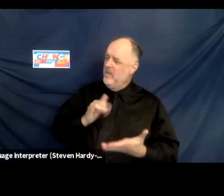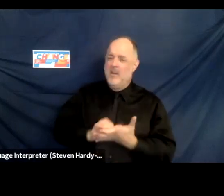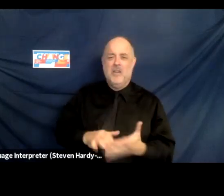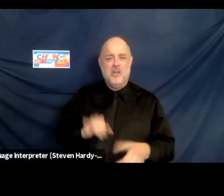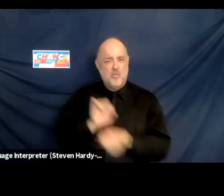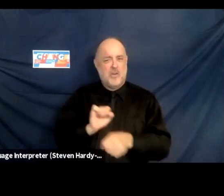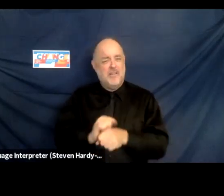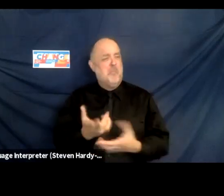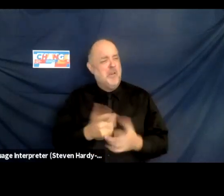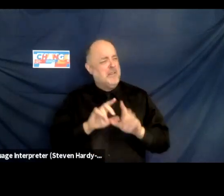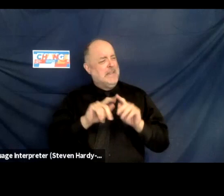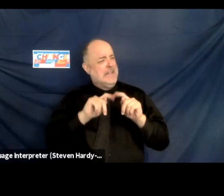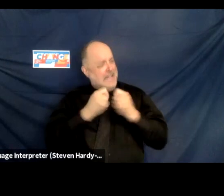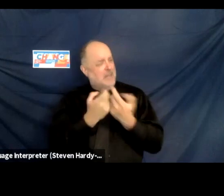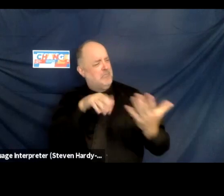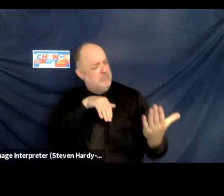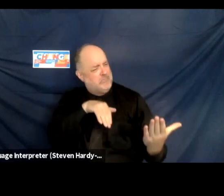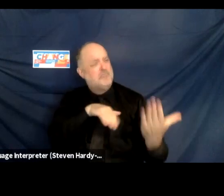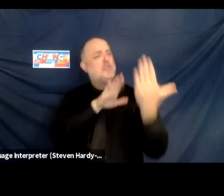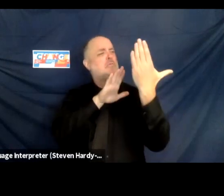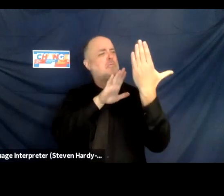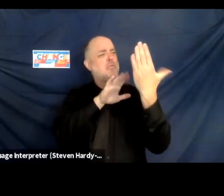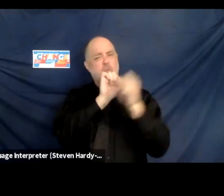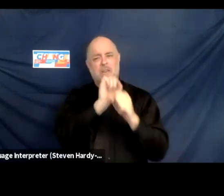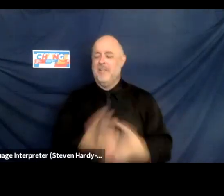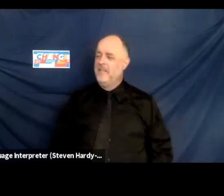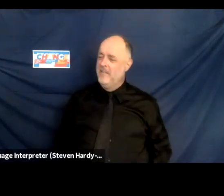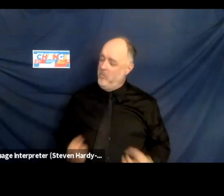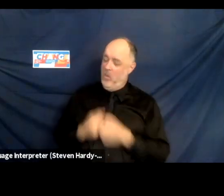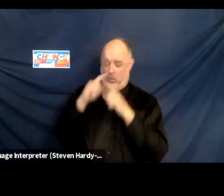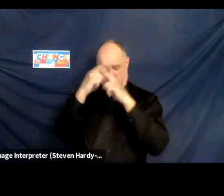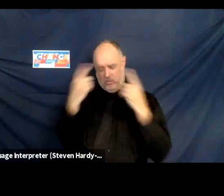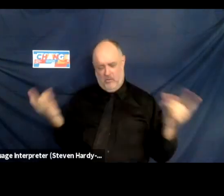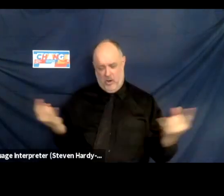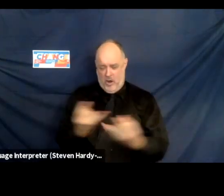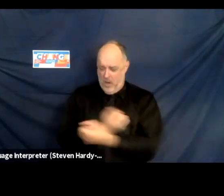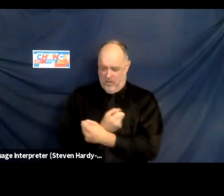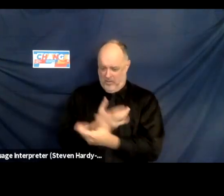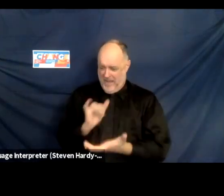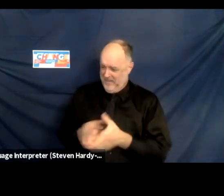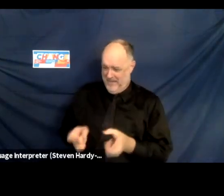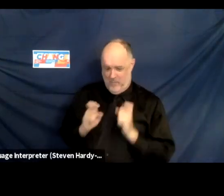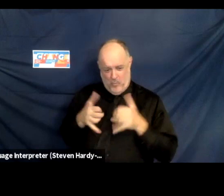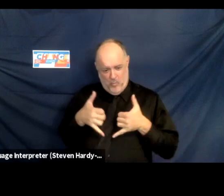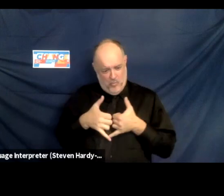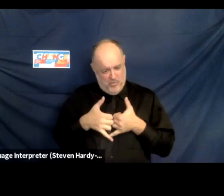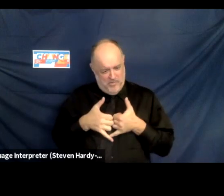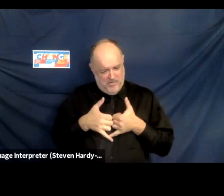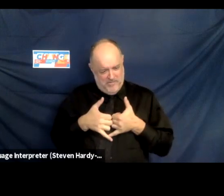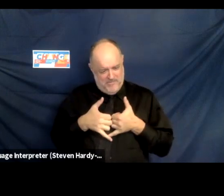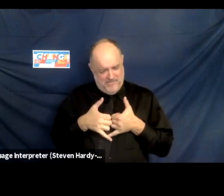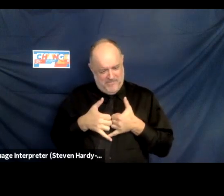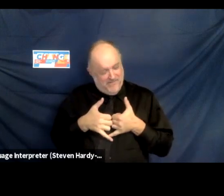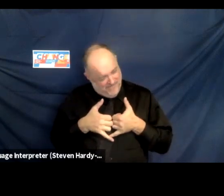a team effort. There's an irony here that I would be receiving this